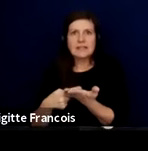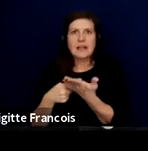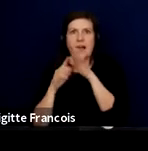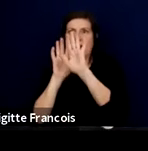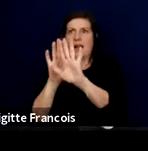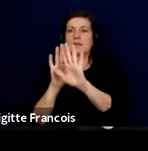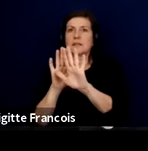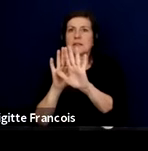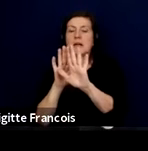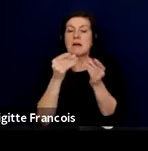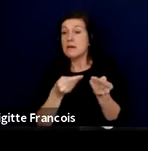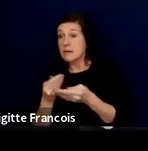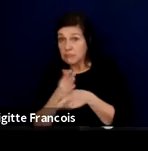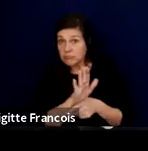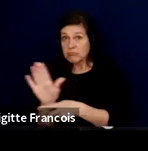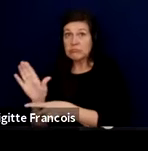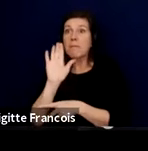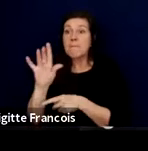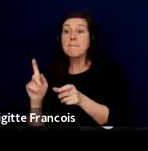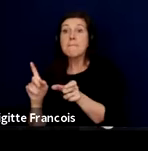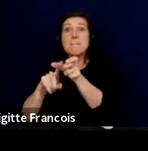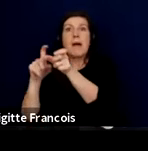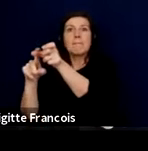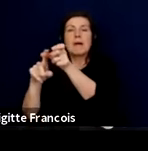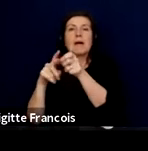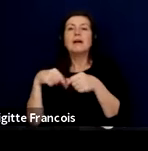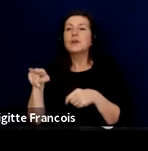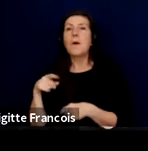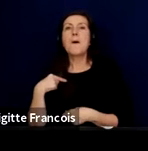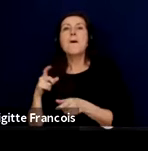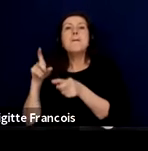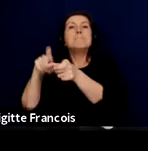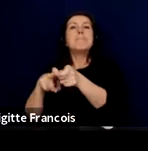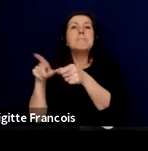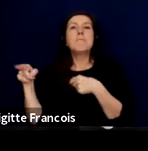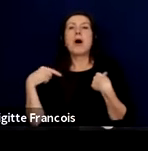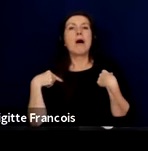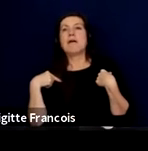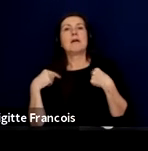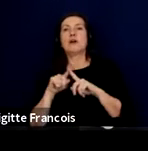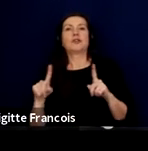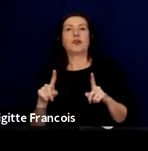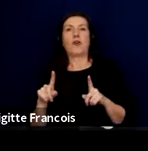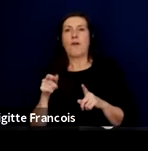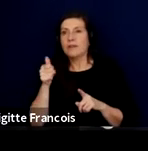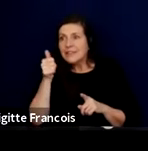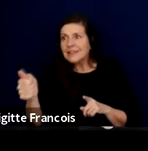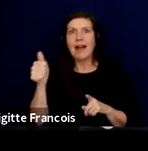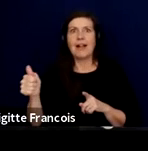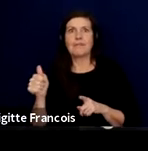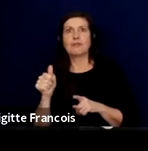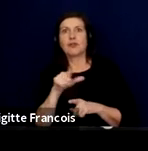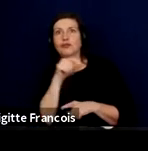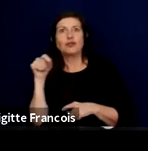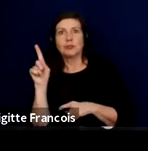members see or not. So it's not the members who get to choose, it's the organization that chooses for